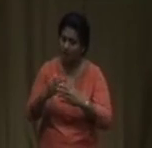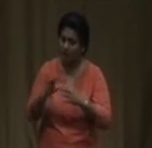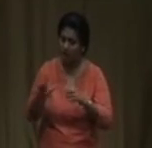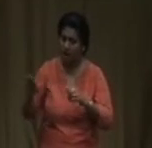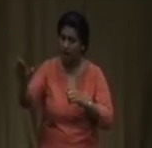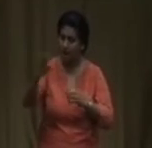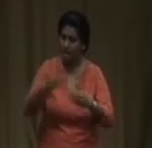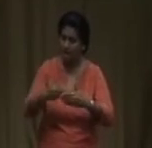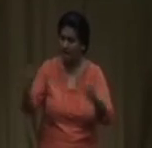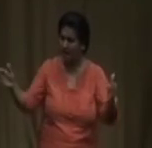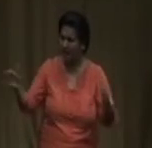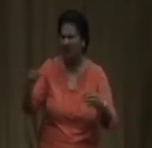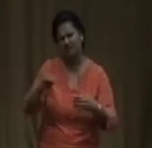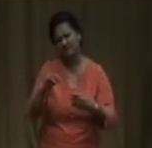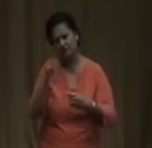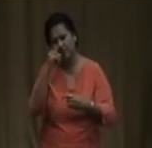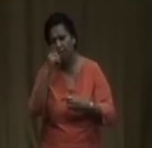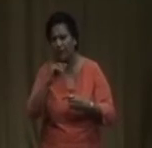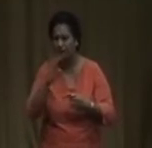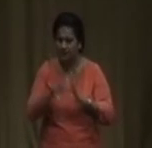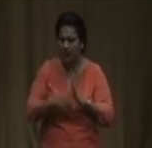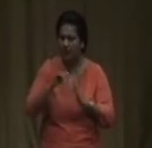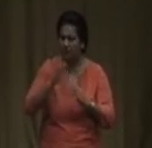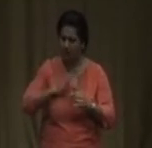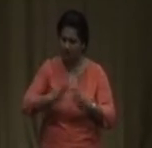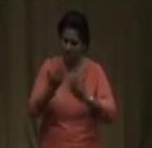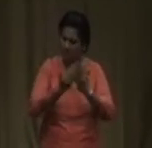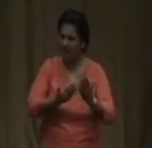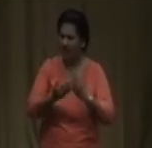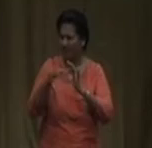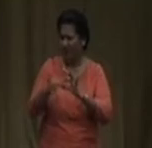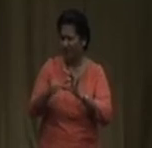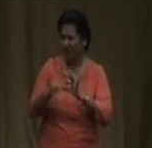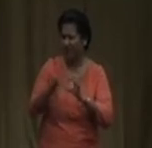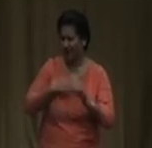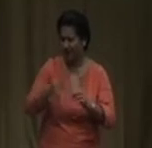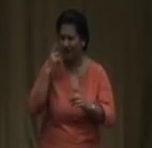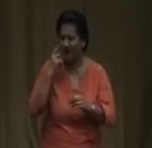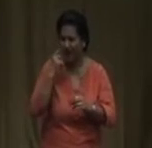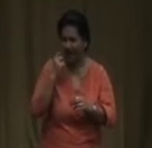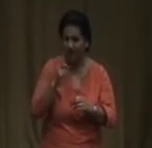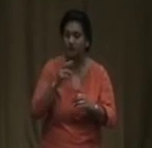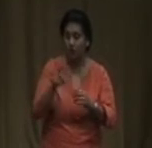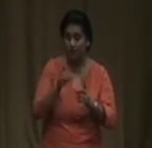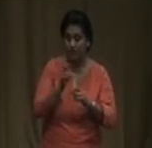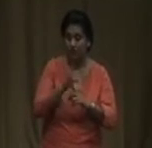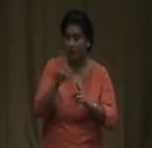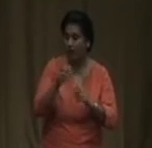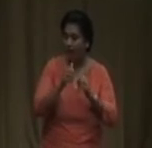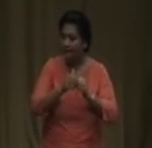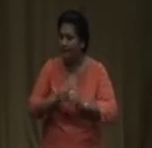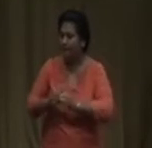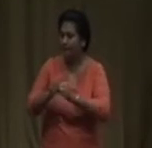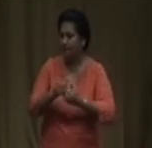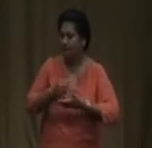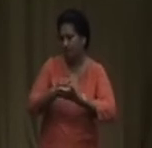to study out of self-interest. And these informal learners are particularly important for peer support in these